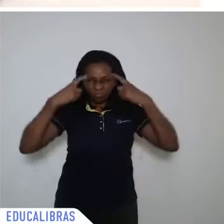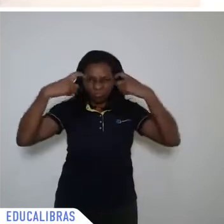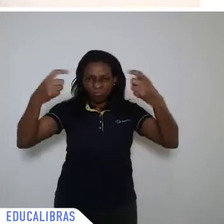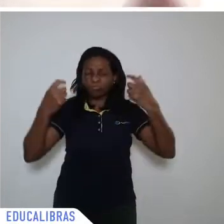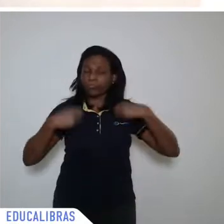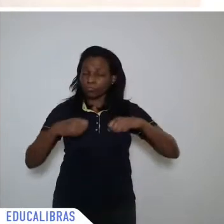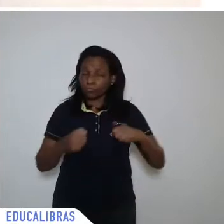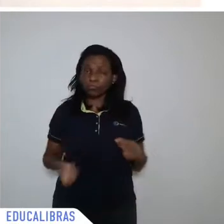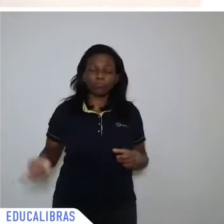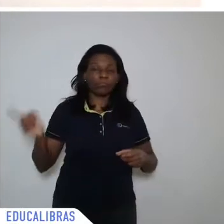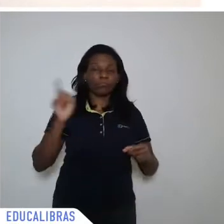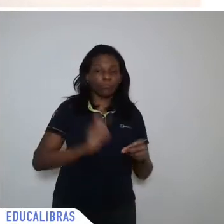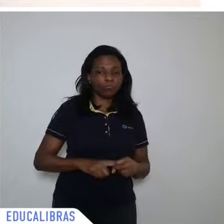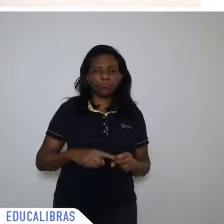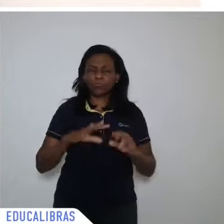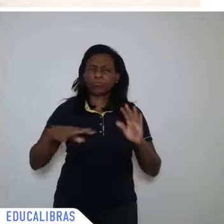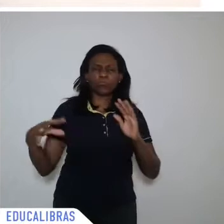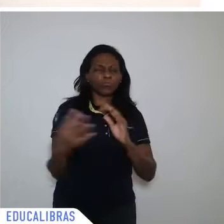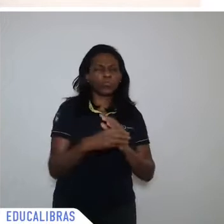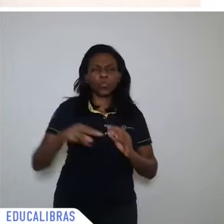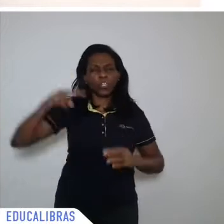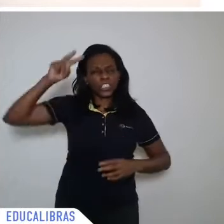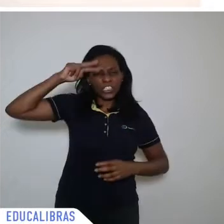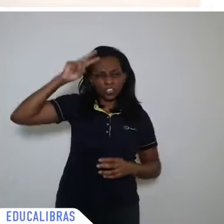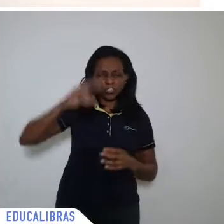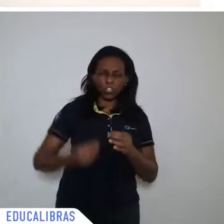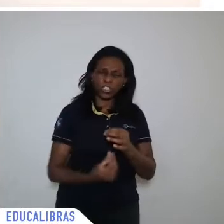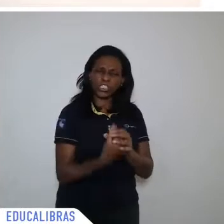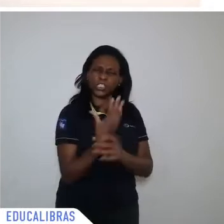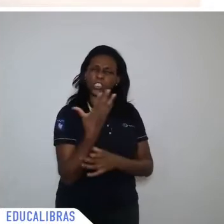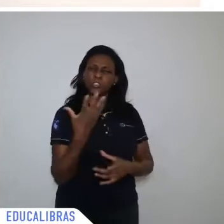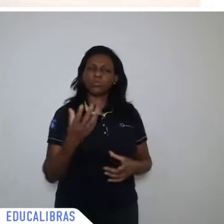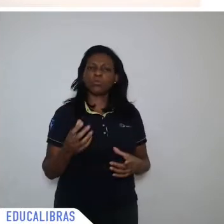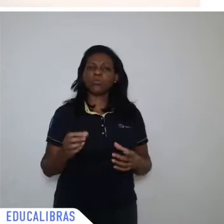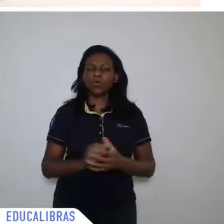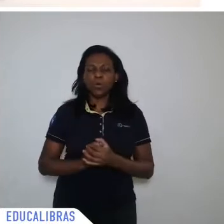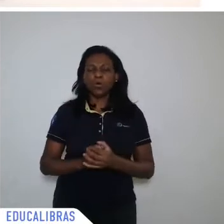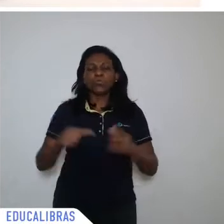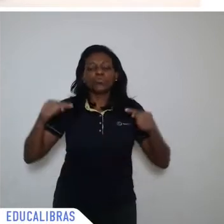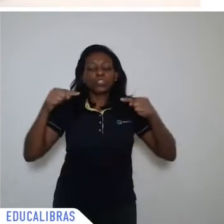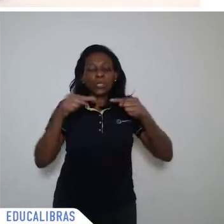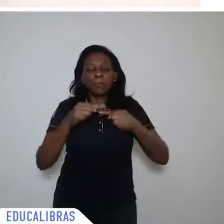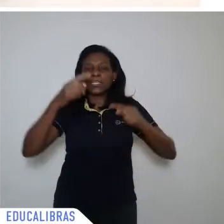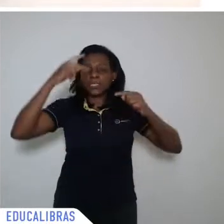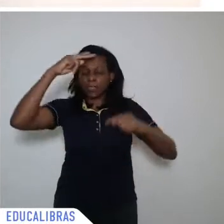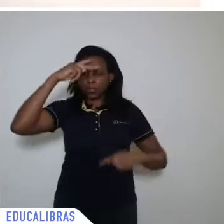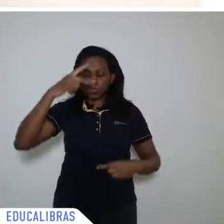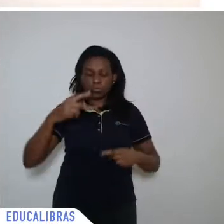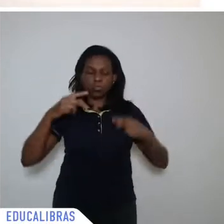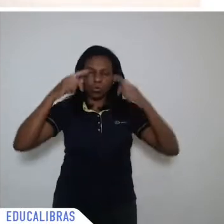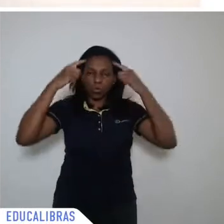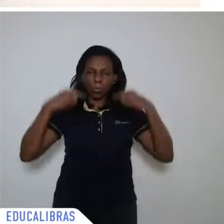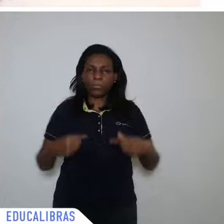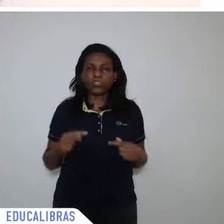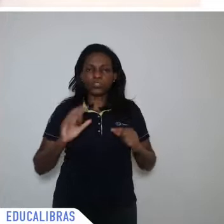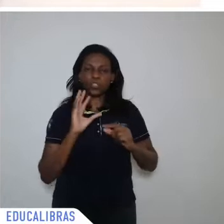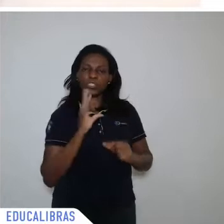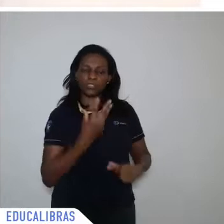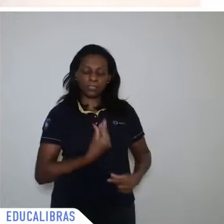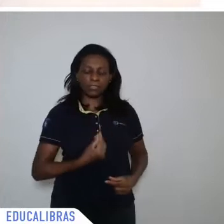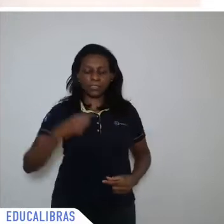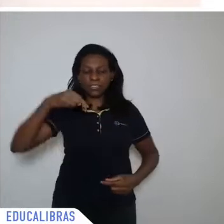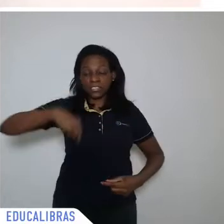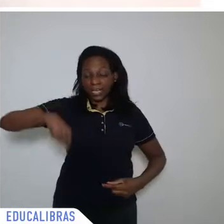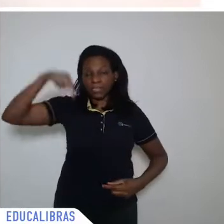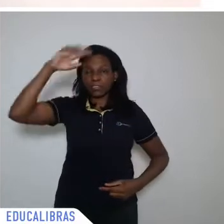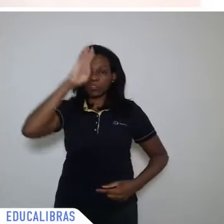detriment to my existence. So we need to analyze this whole narrative that created an archetype of